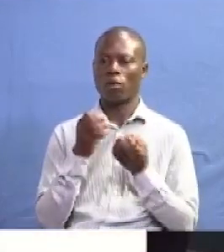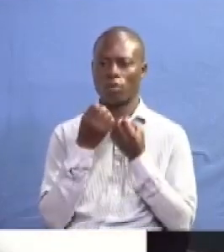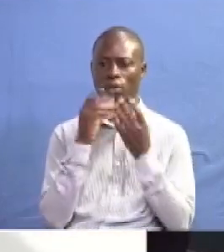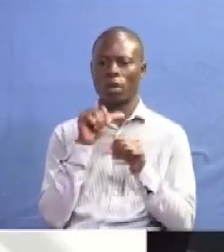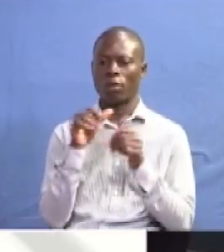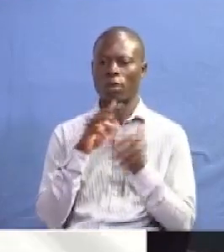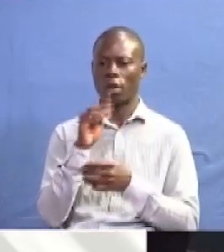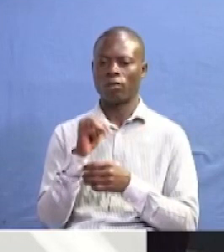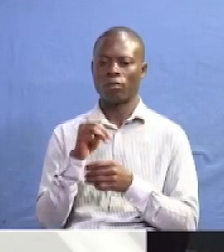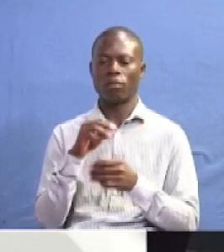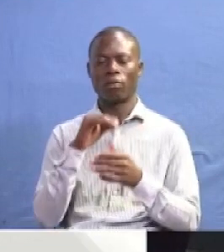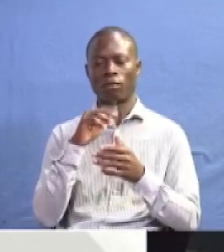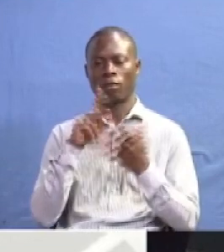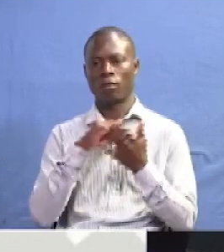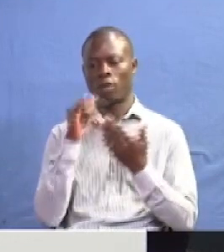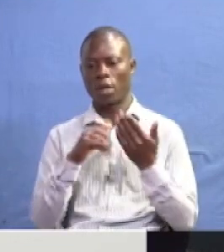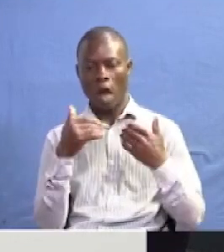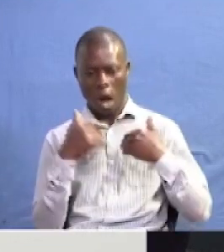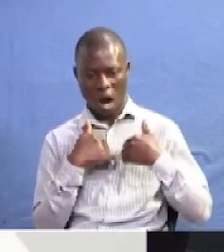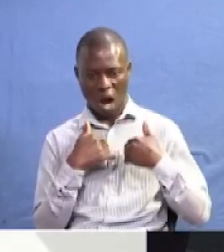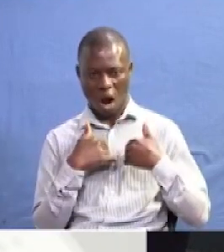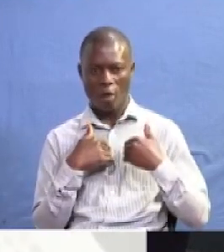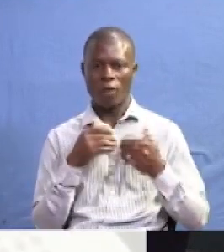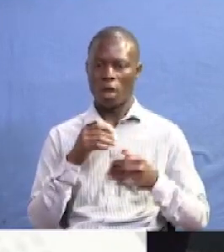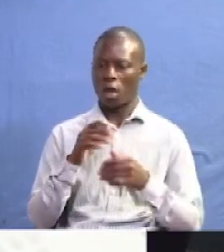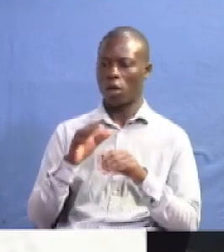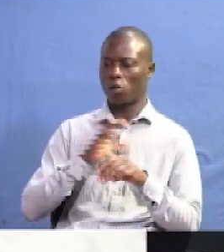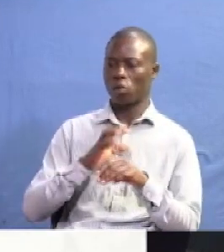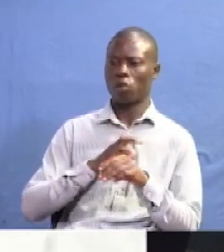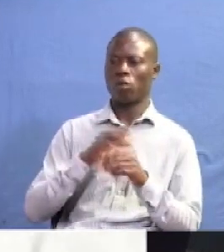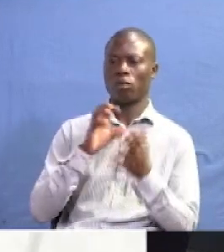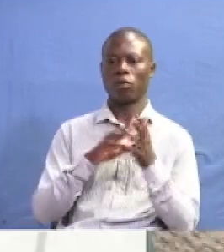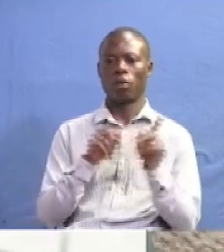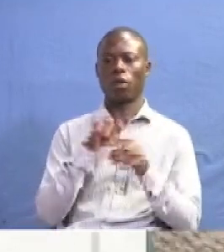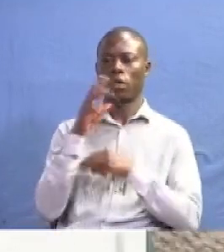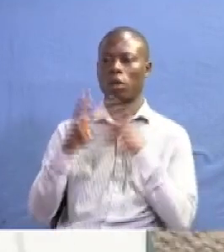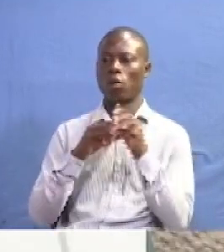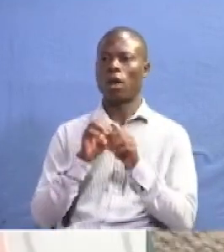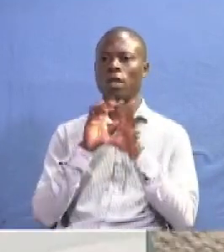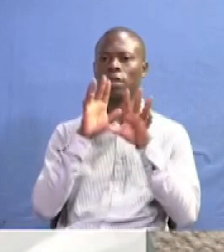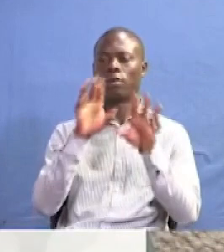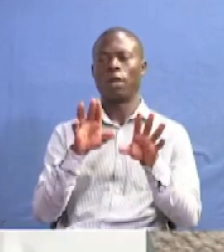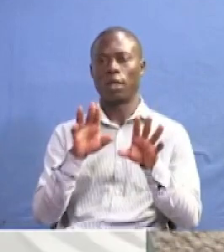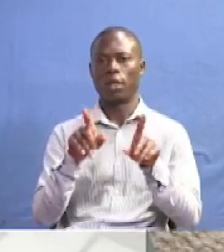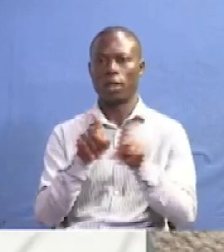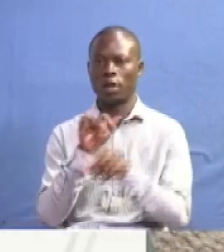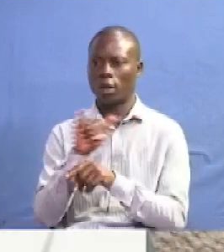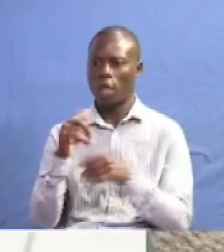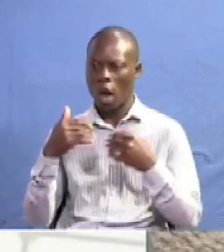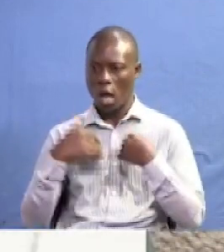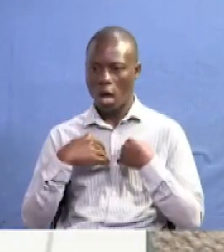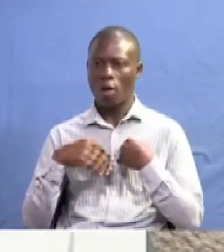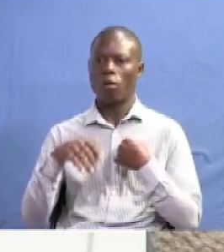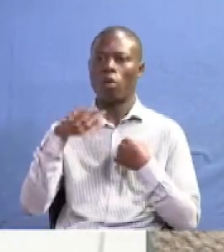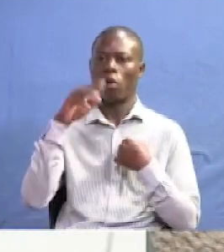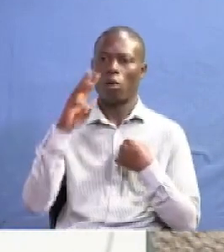The foundation, having a global position, is well represented in the World Endometriosis Organization, having Elsie